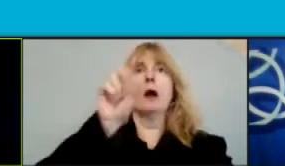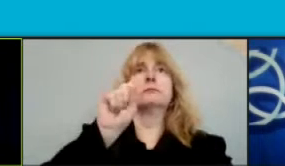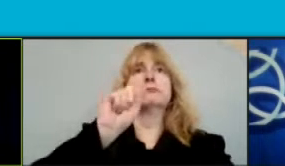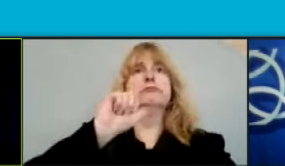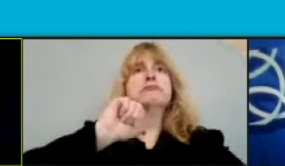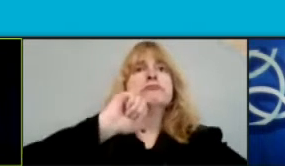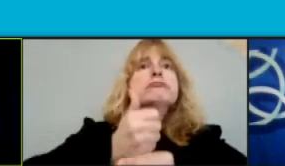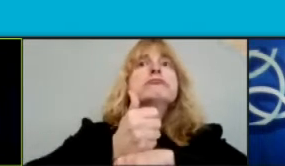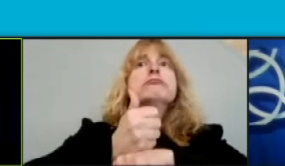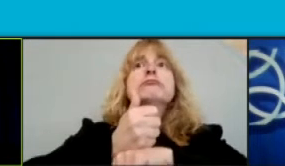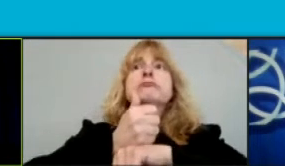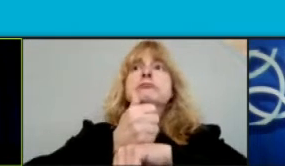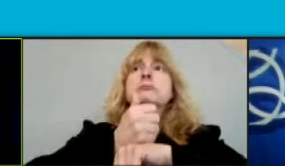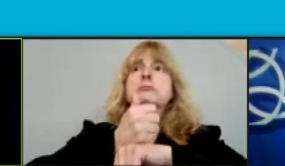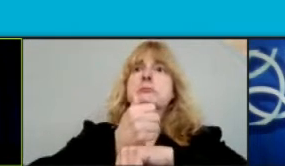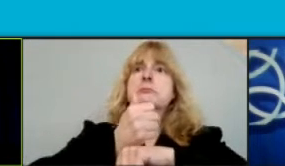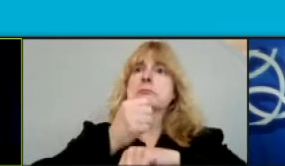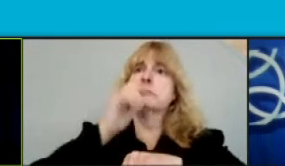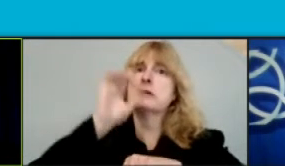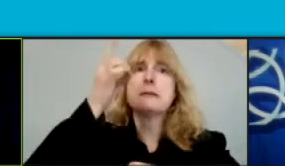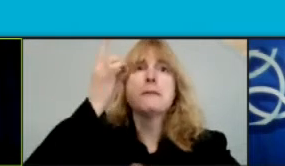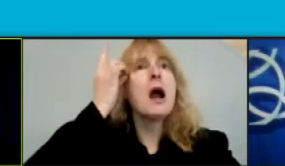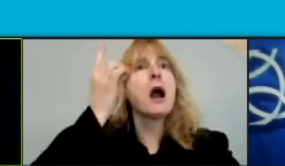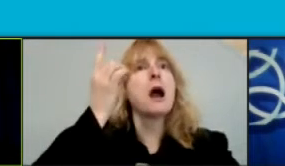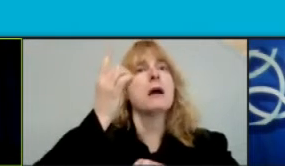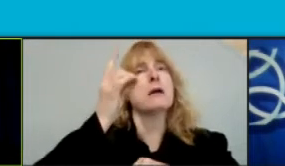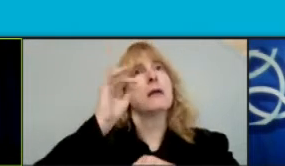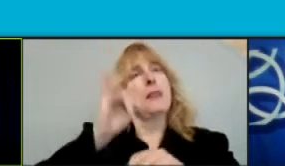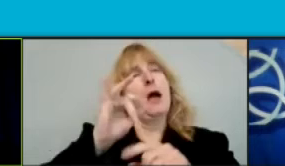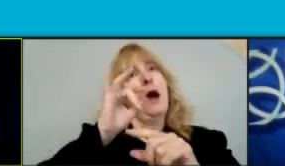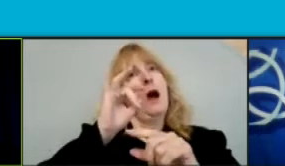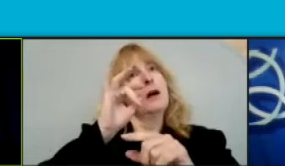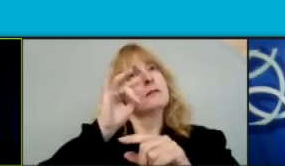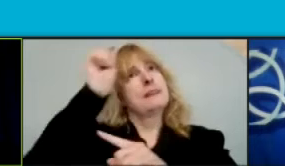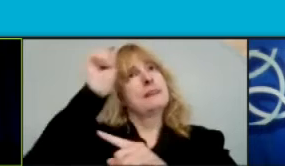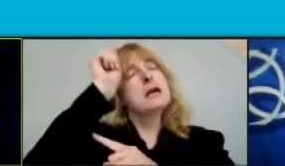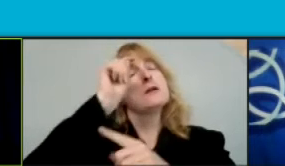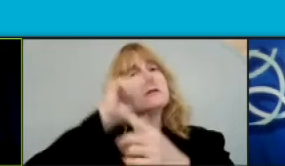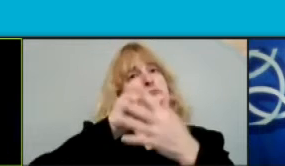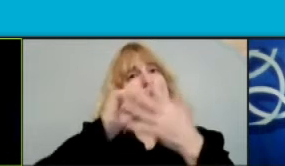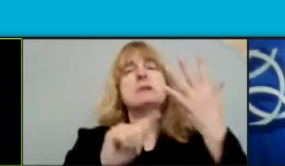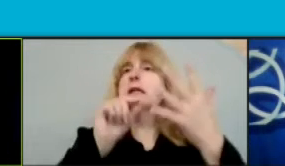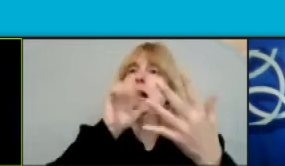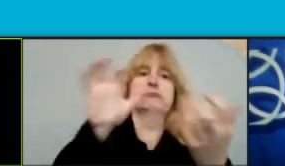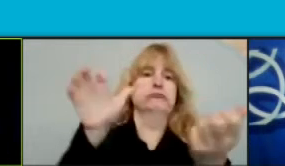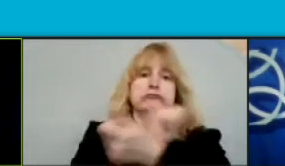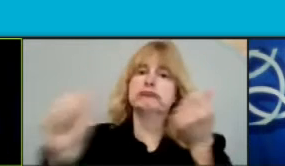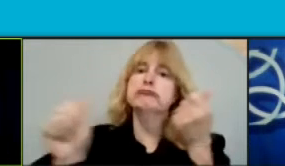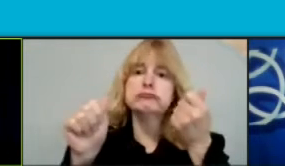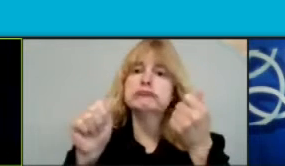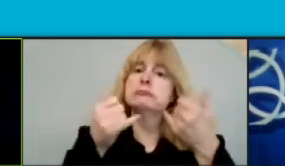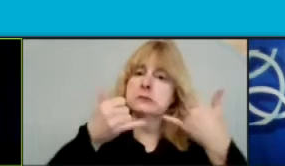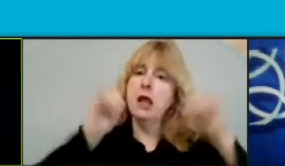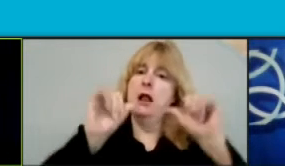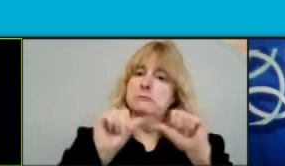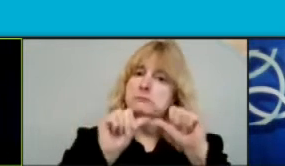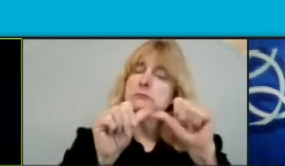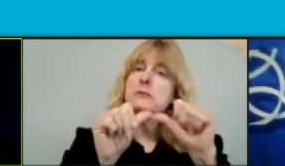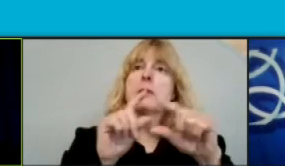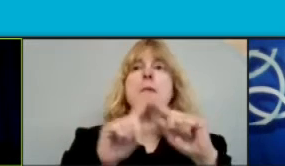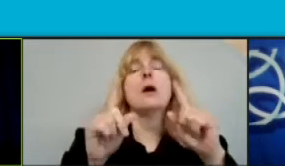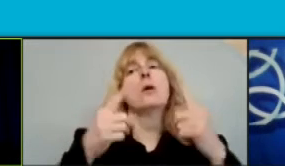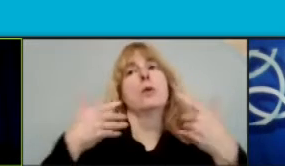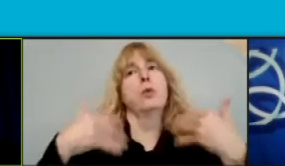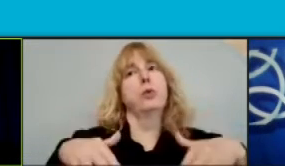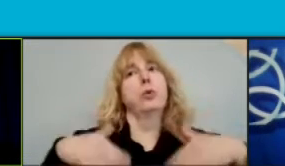built on were not destroyed, but we have a lot of work to do. Yes, we